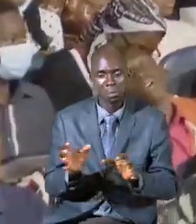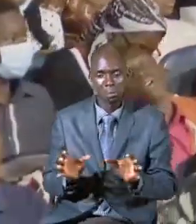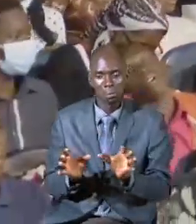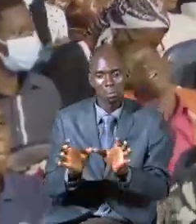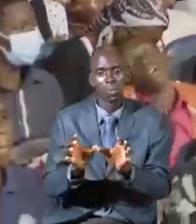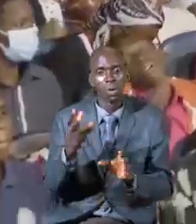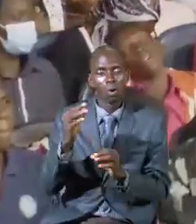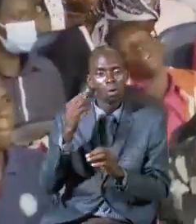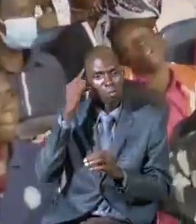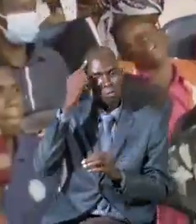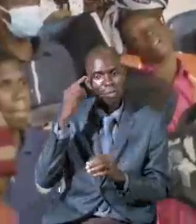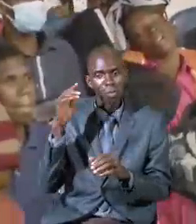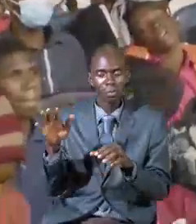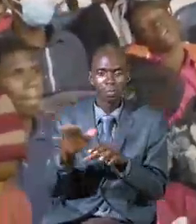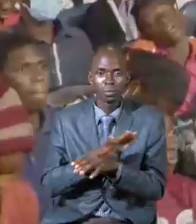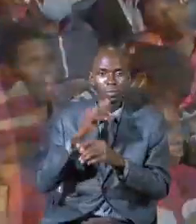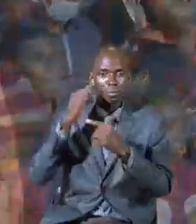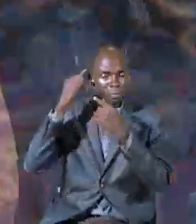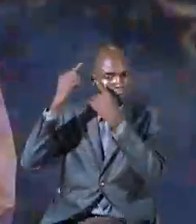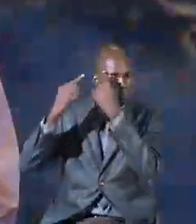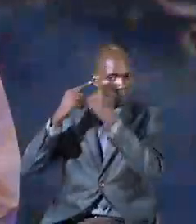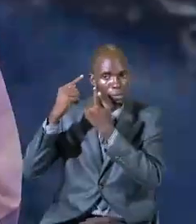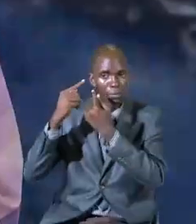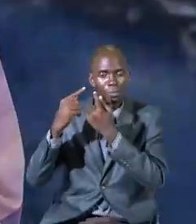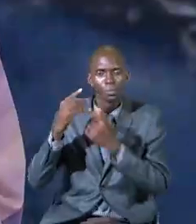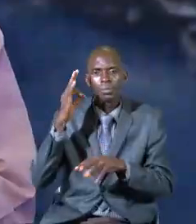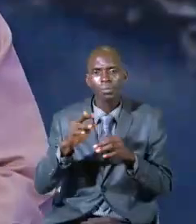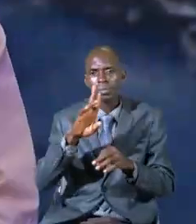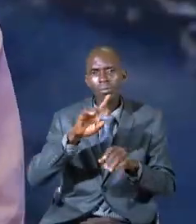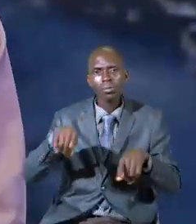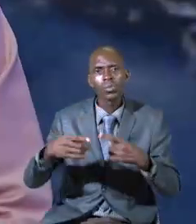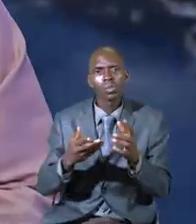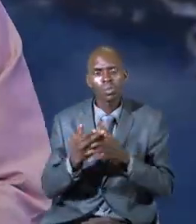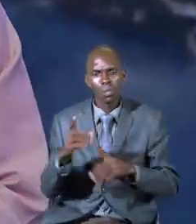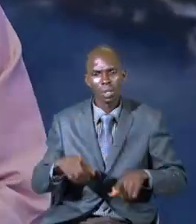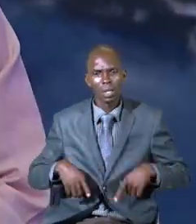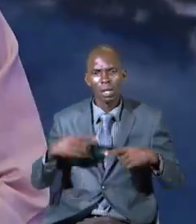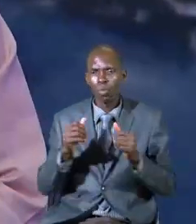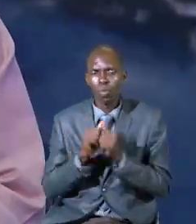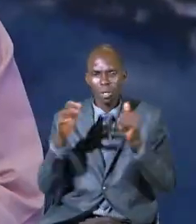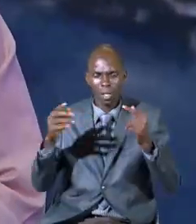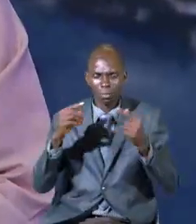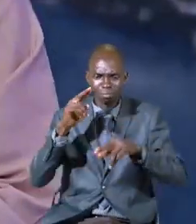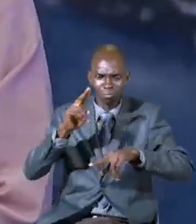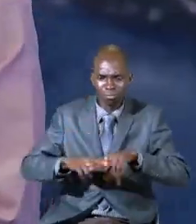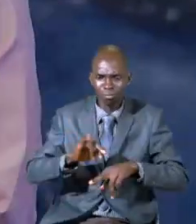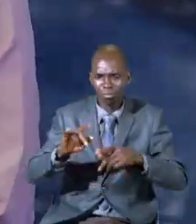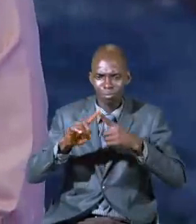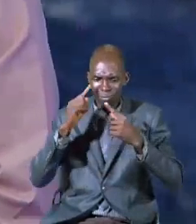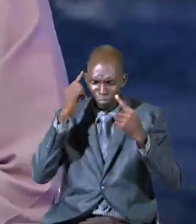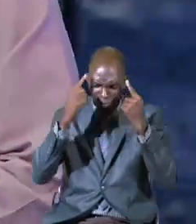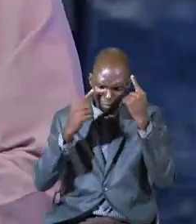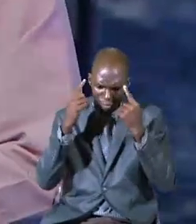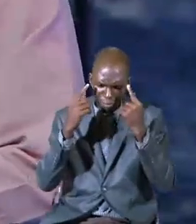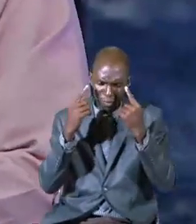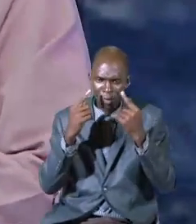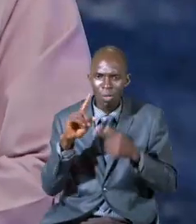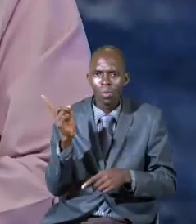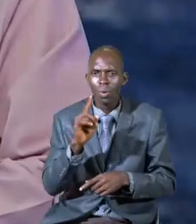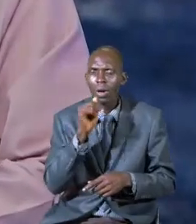and you're not thinking, where am I coming from? Where am I now? Where am